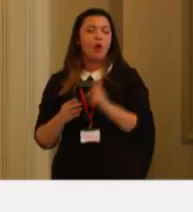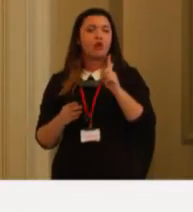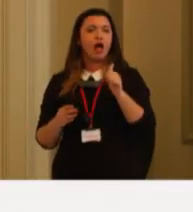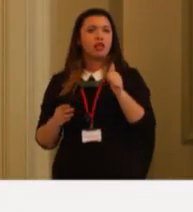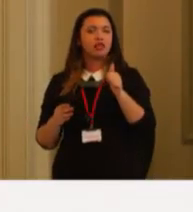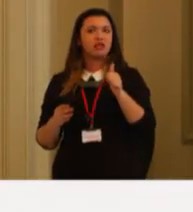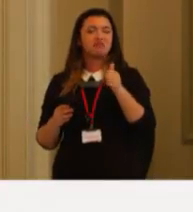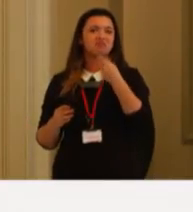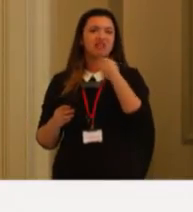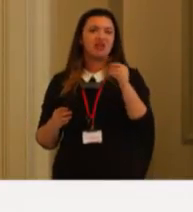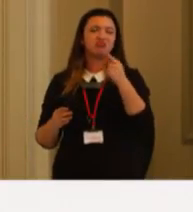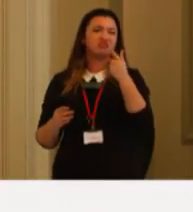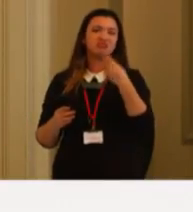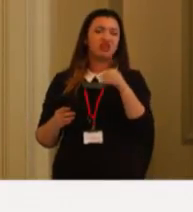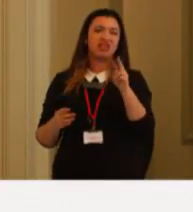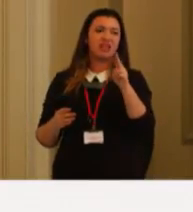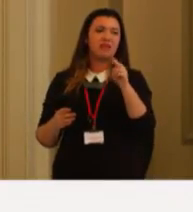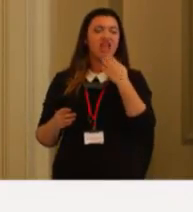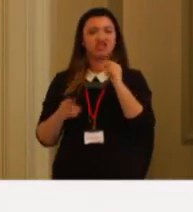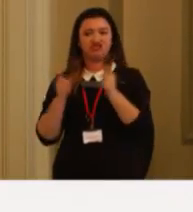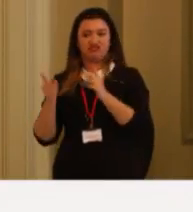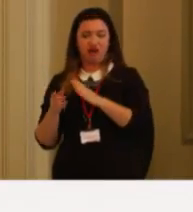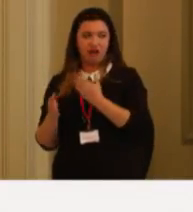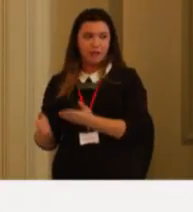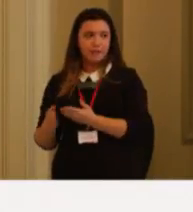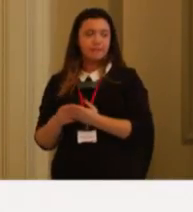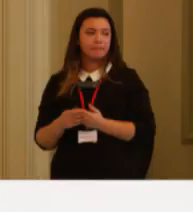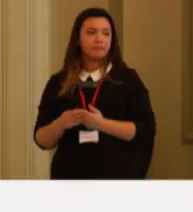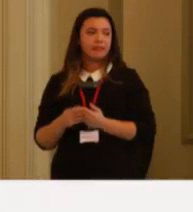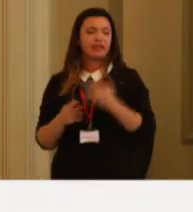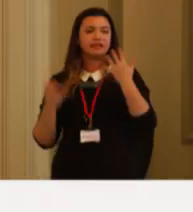young. 16 million are 18 to 30-year-olds